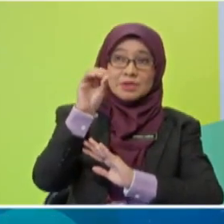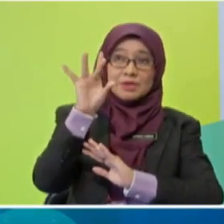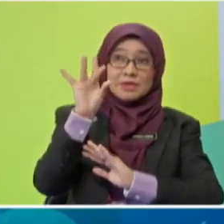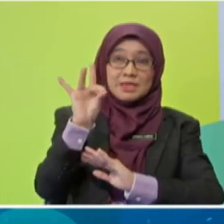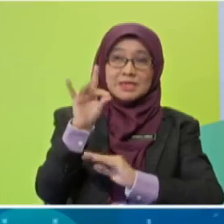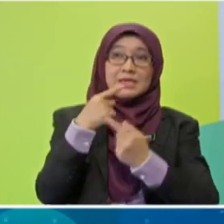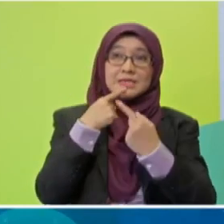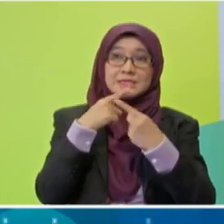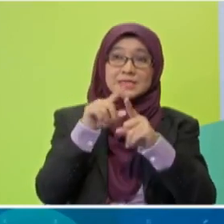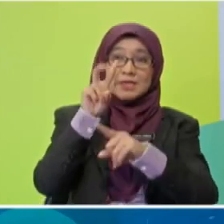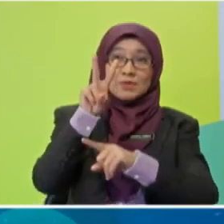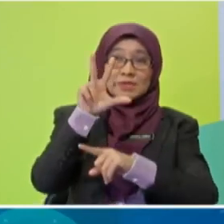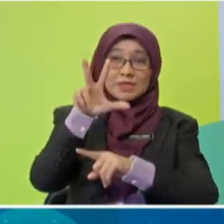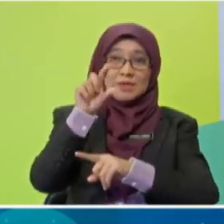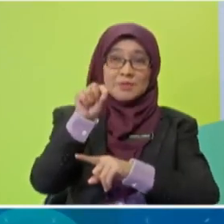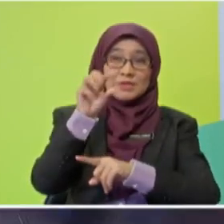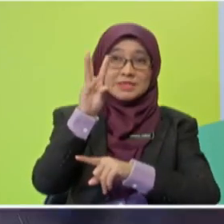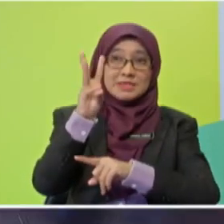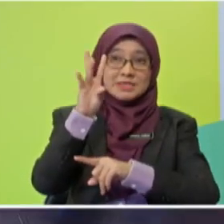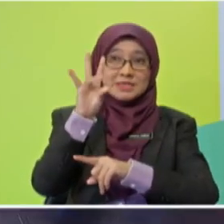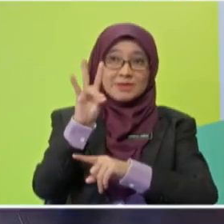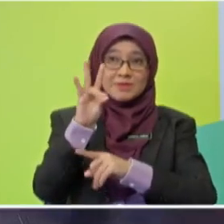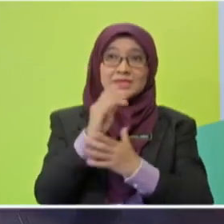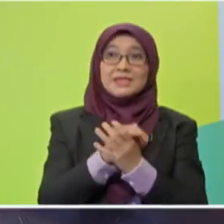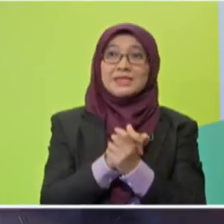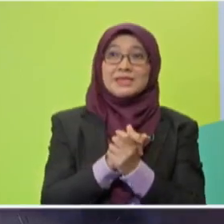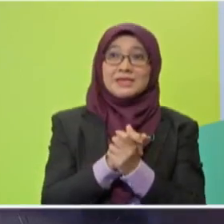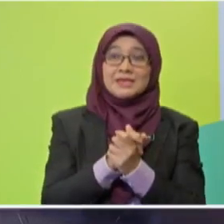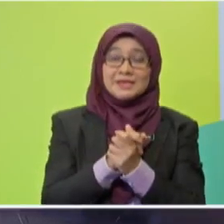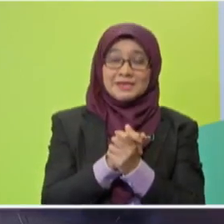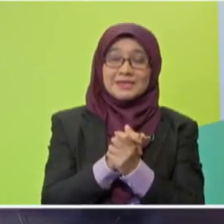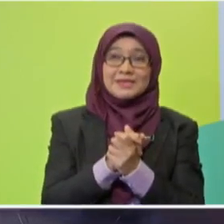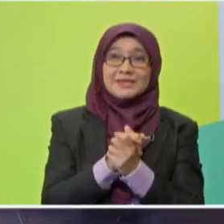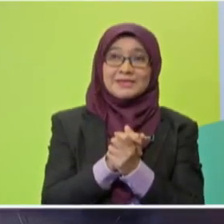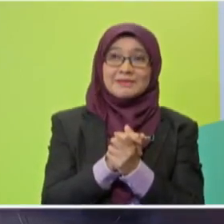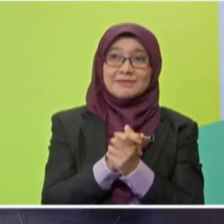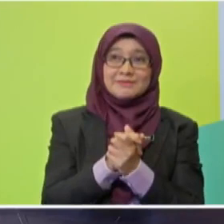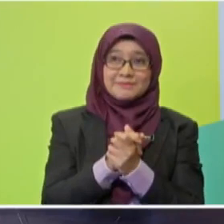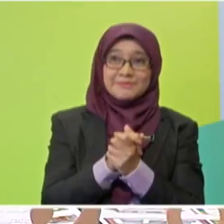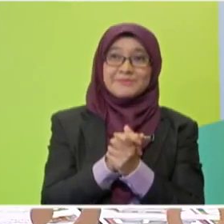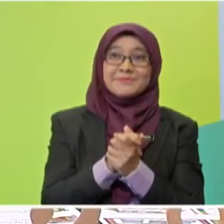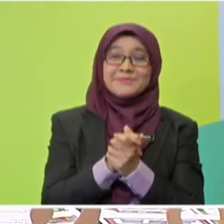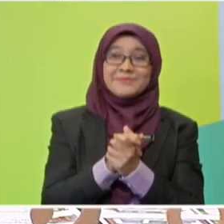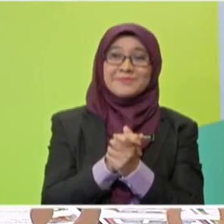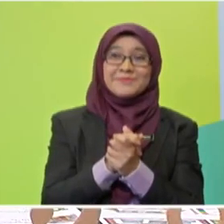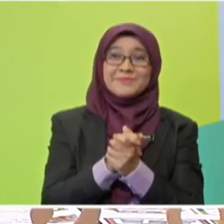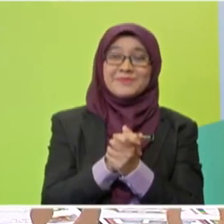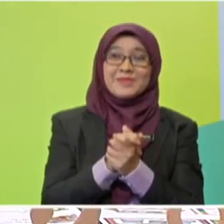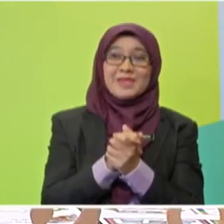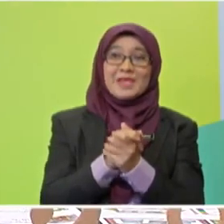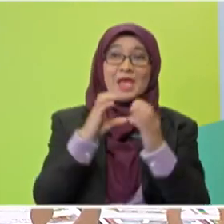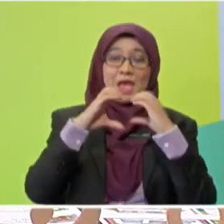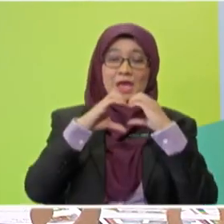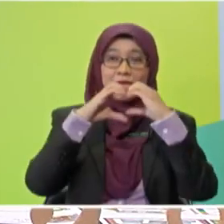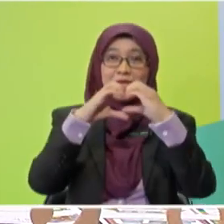23.67. Okay. So this Jeshira is deserving for another Yes. heart here. Okay, already given Well, by Abang Hanif. Okay. Well done to